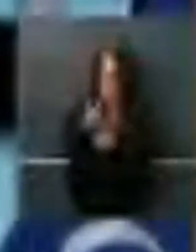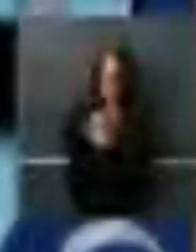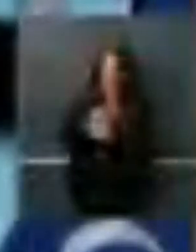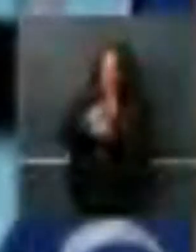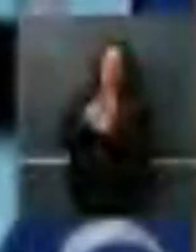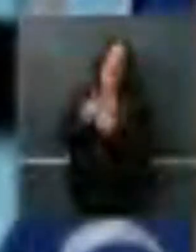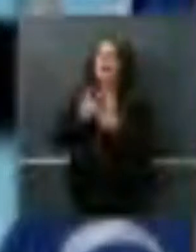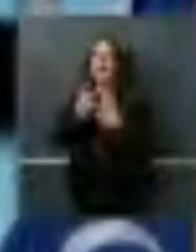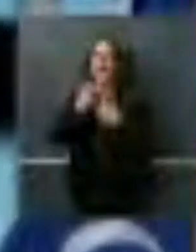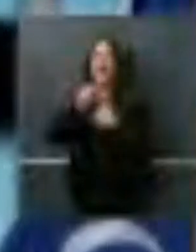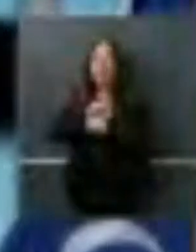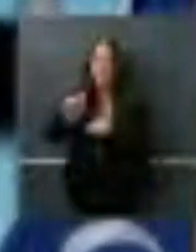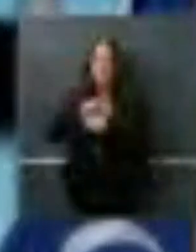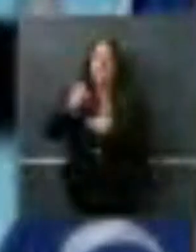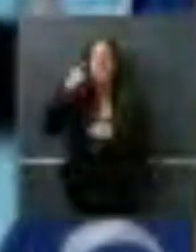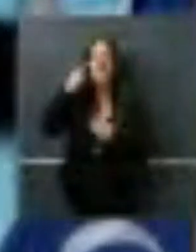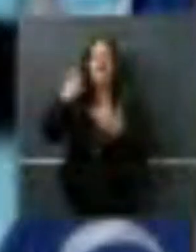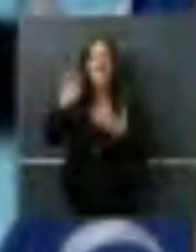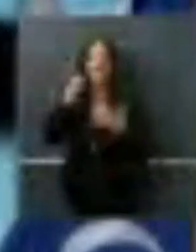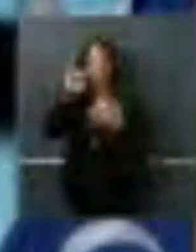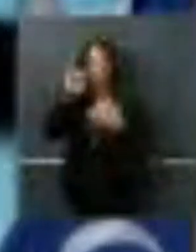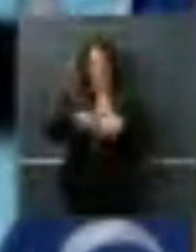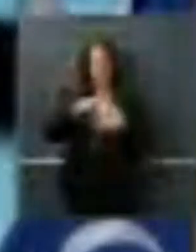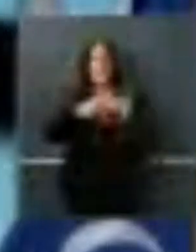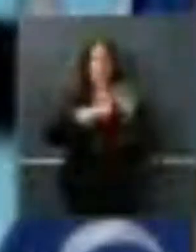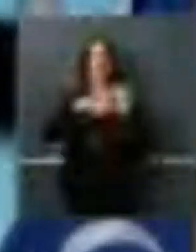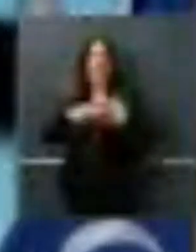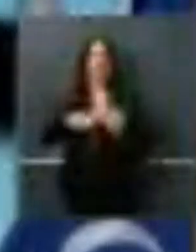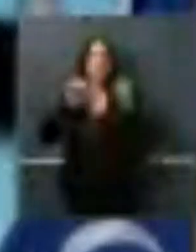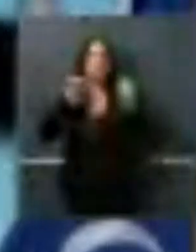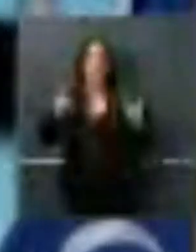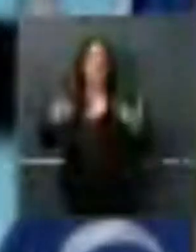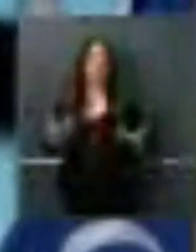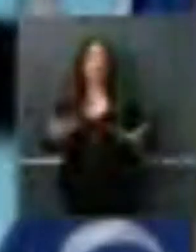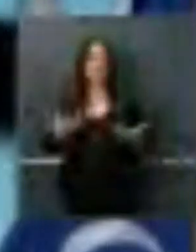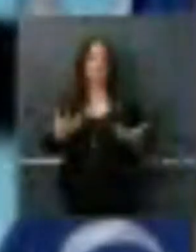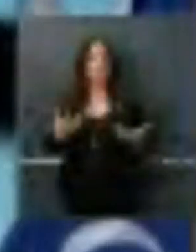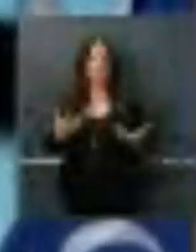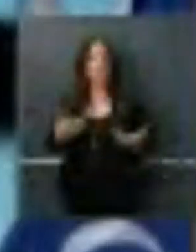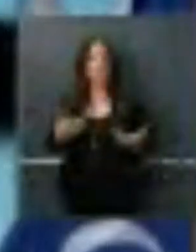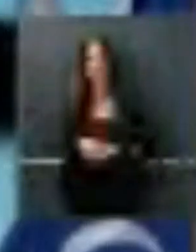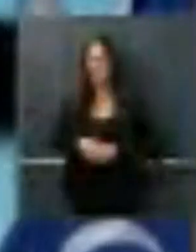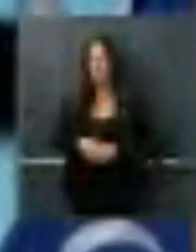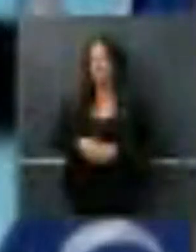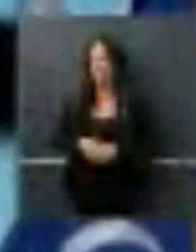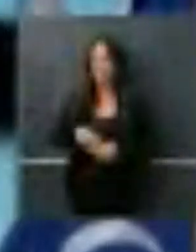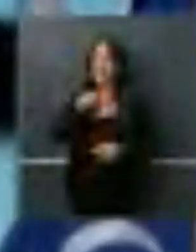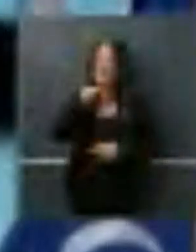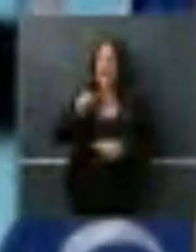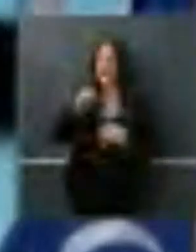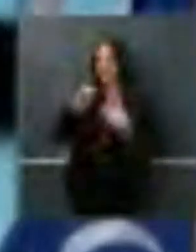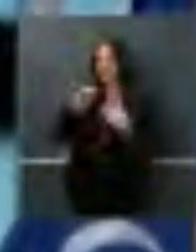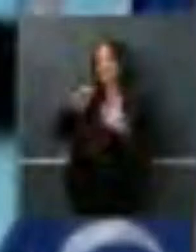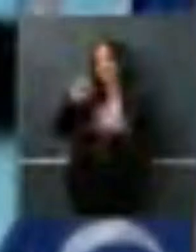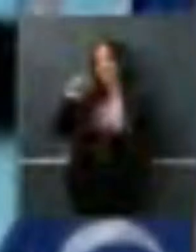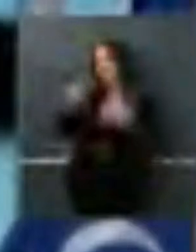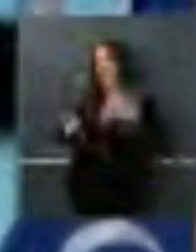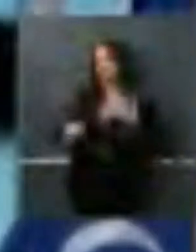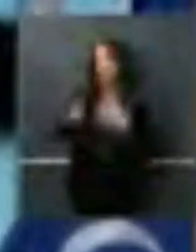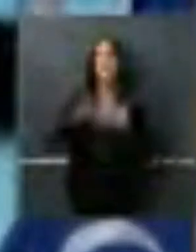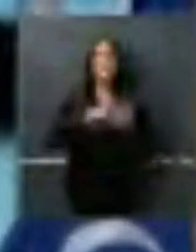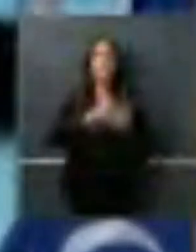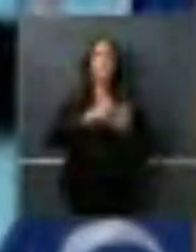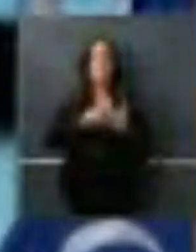not just about teaching to the test. And I know that our teachers recognize that, and they want to unleash that in our education system as well. And I